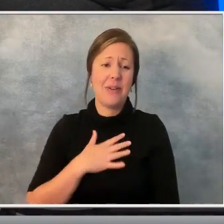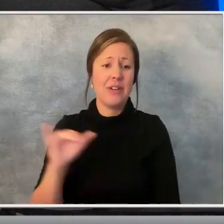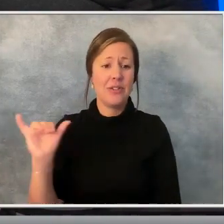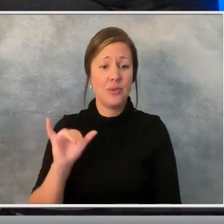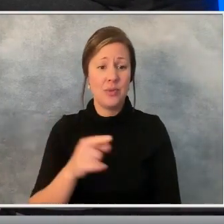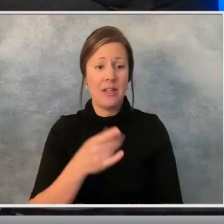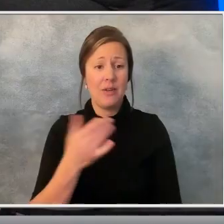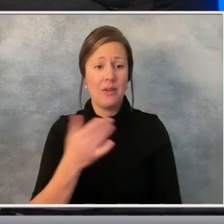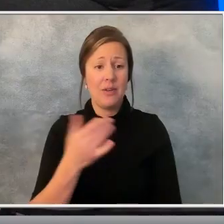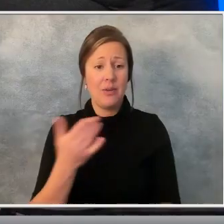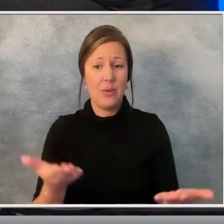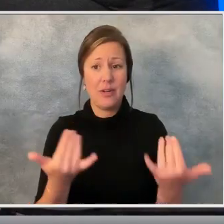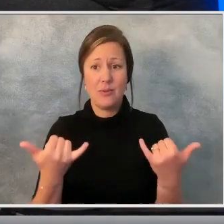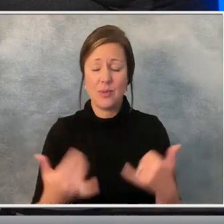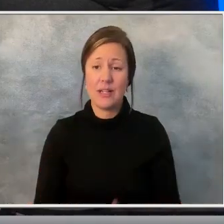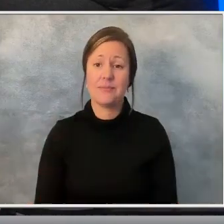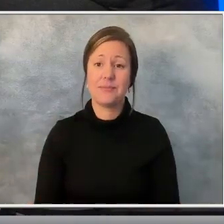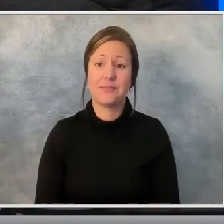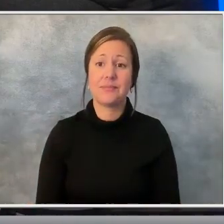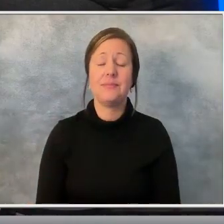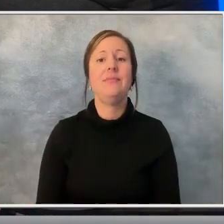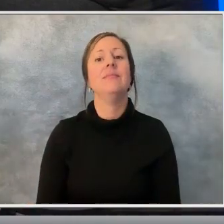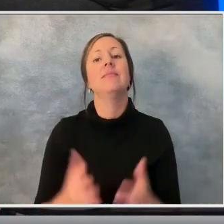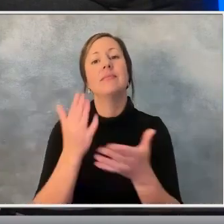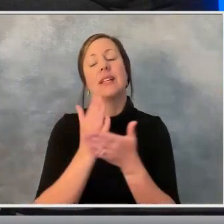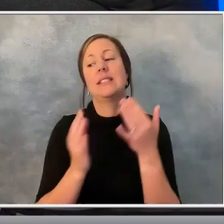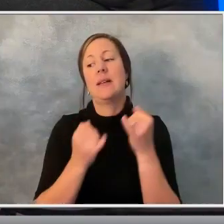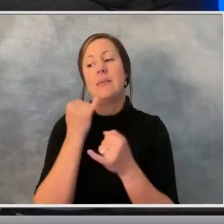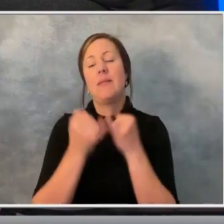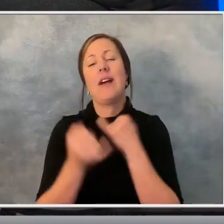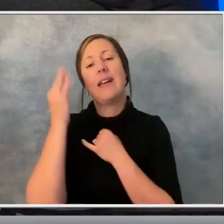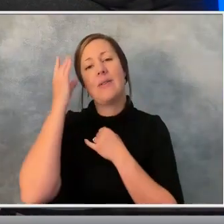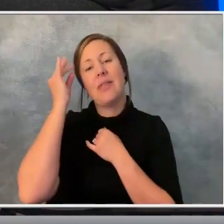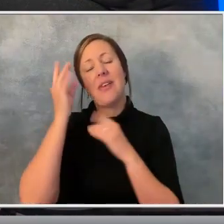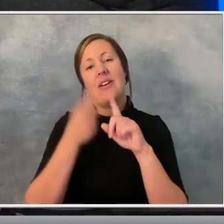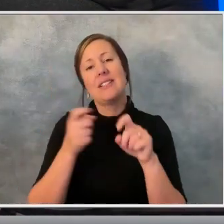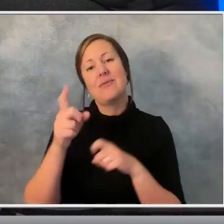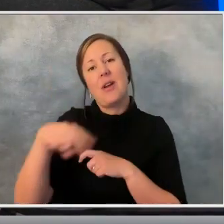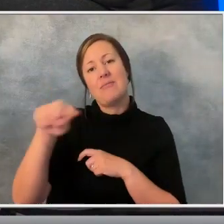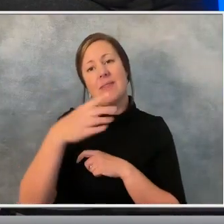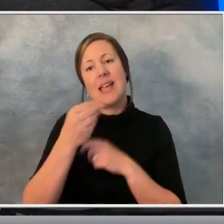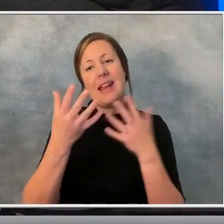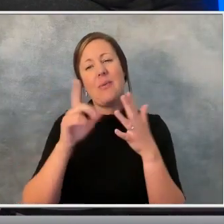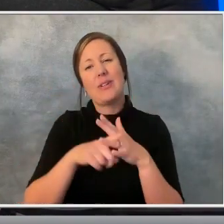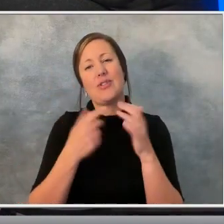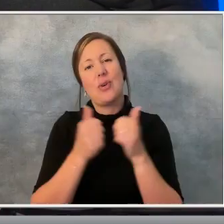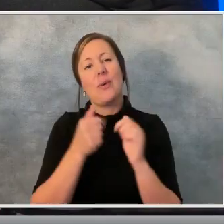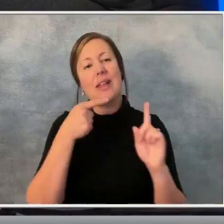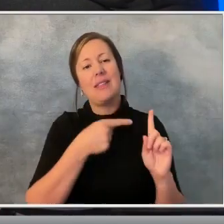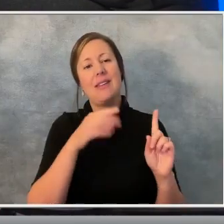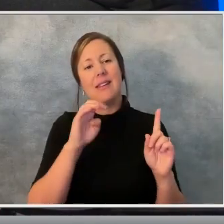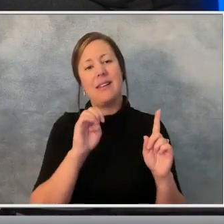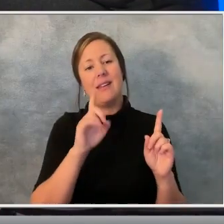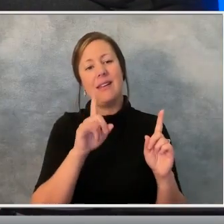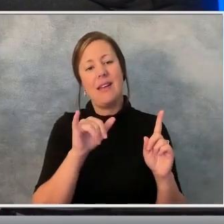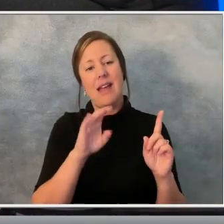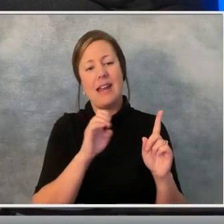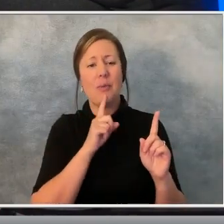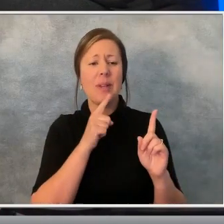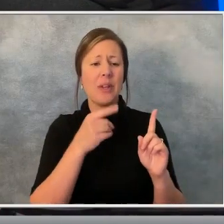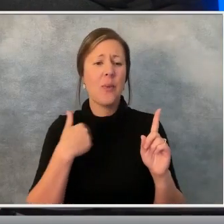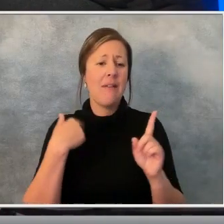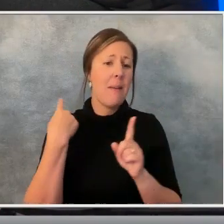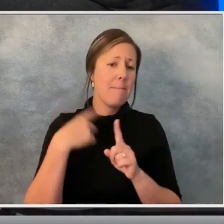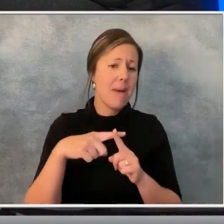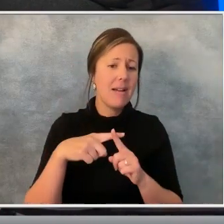today. I want to get some final thoughts from our guests, and I want to start with Eddie. Eddie, you have such a positive outlook despite